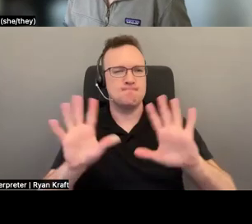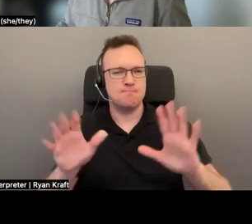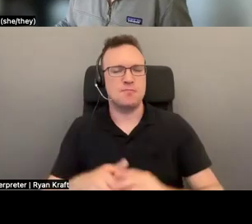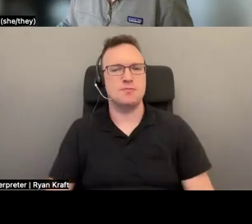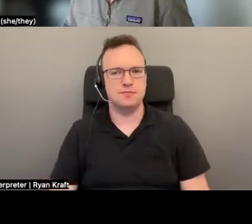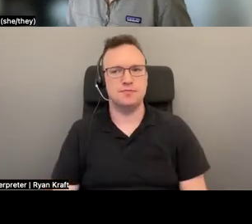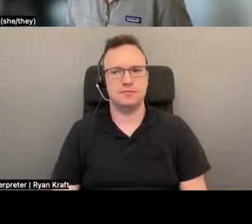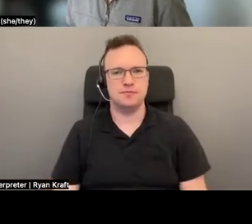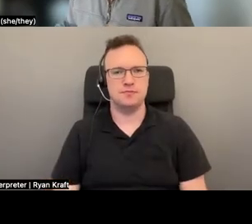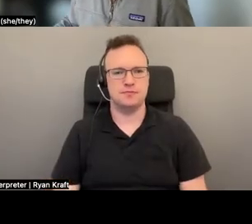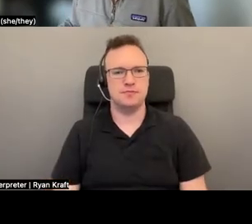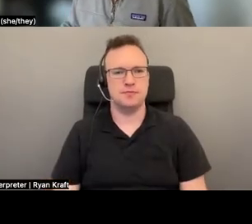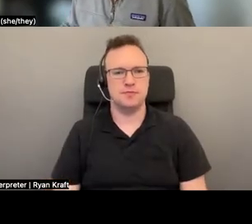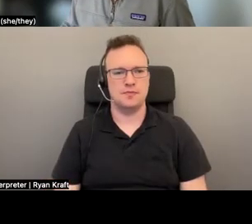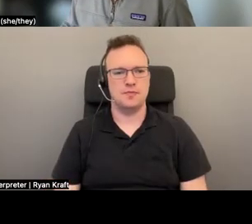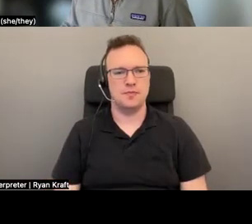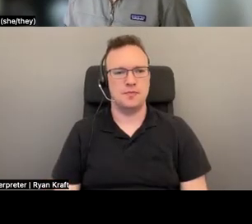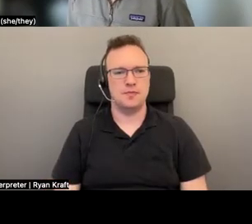from.